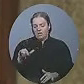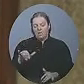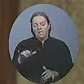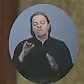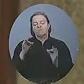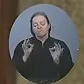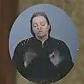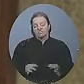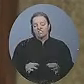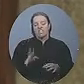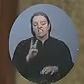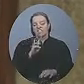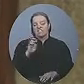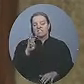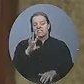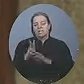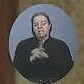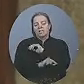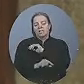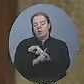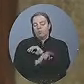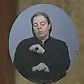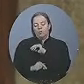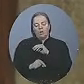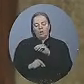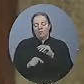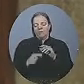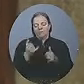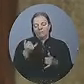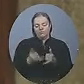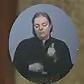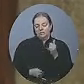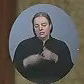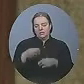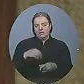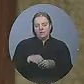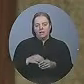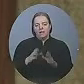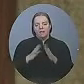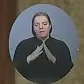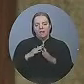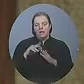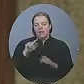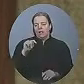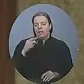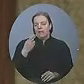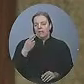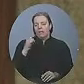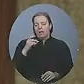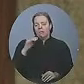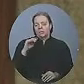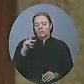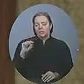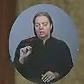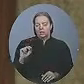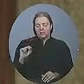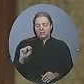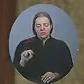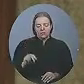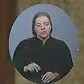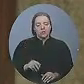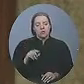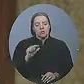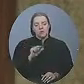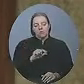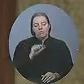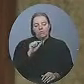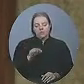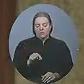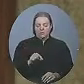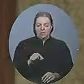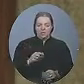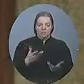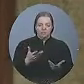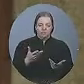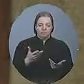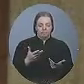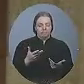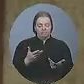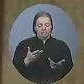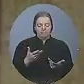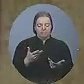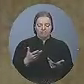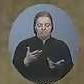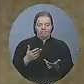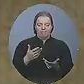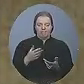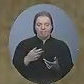government has made Valet Canada's number one corporate welfare bum. And yet, this industry